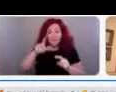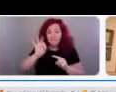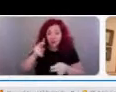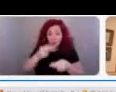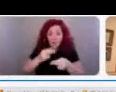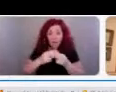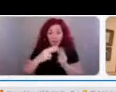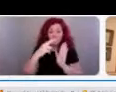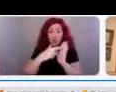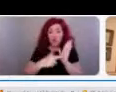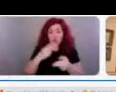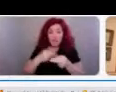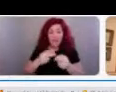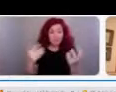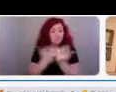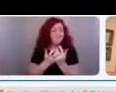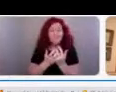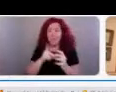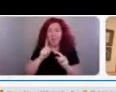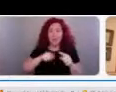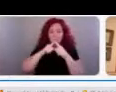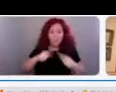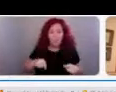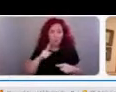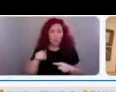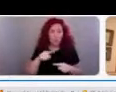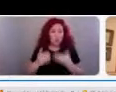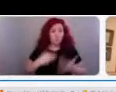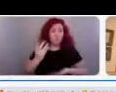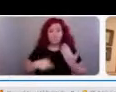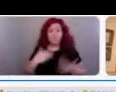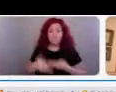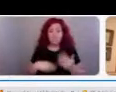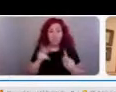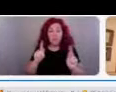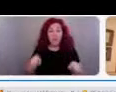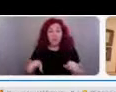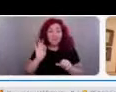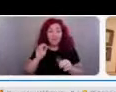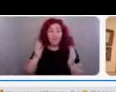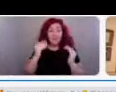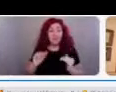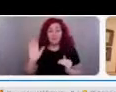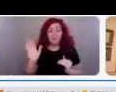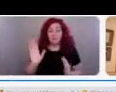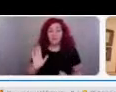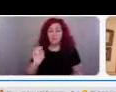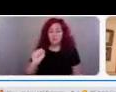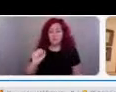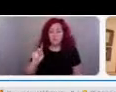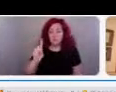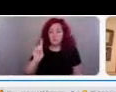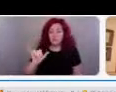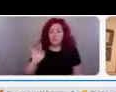registered under i'm not going to be able to unmute you so we're just moving through anybody i can find so the next speaker is sandy